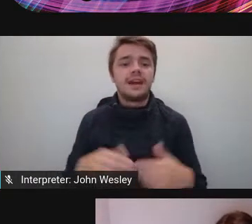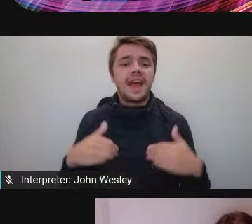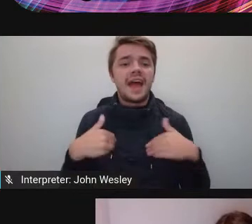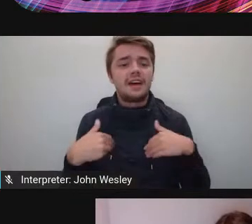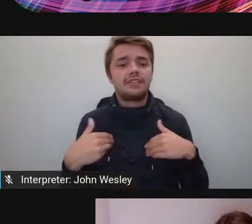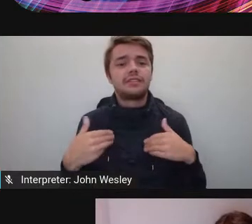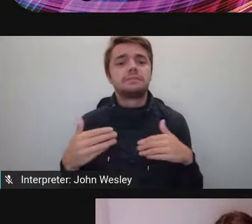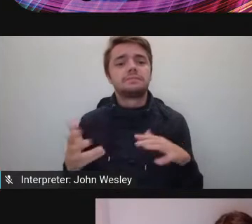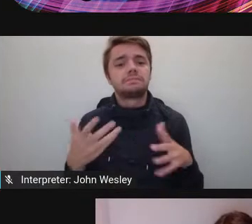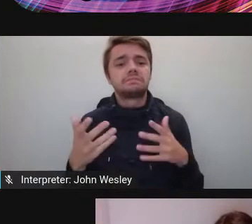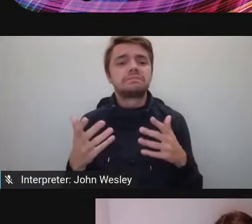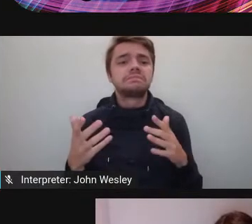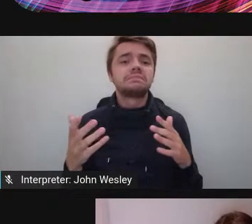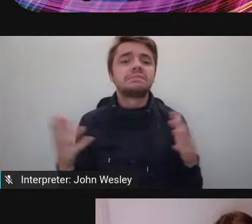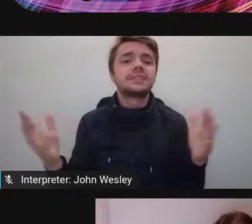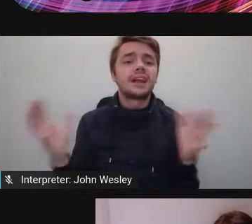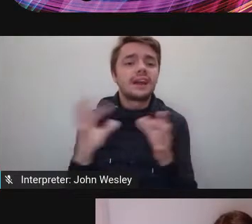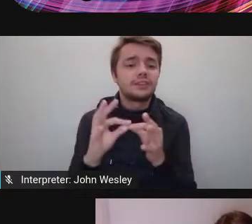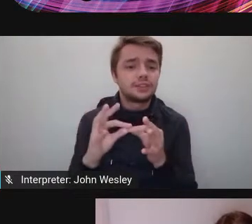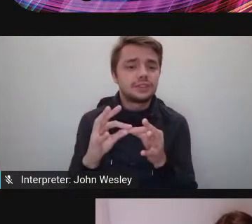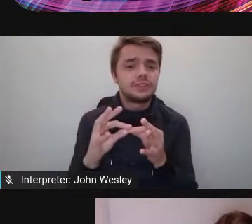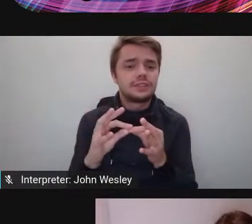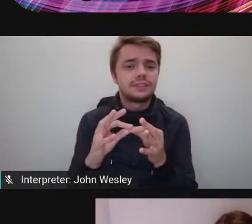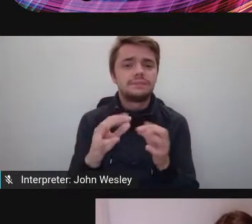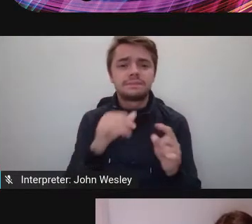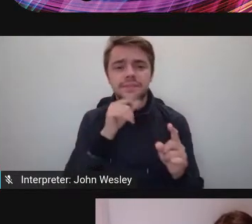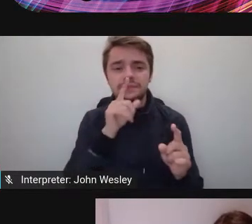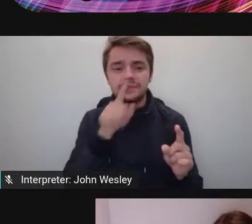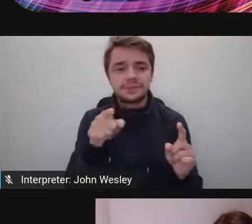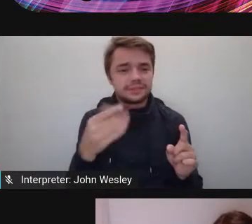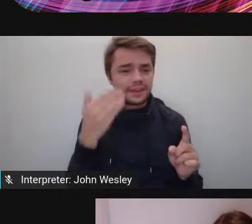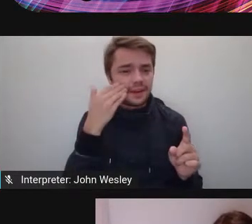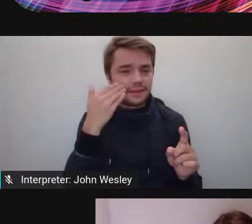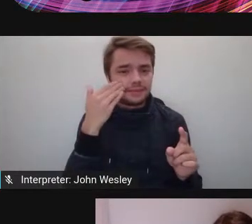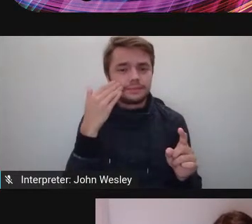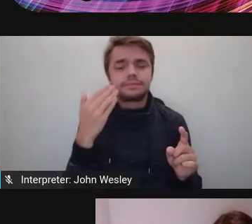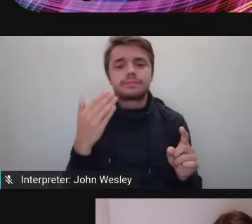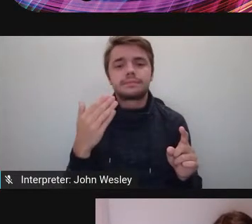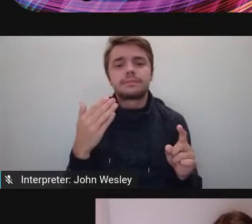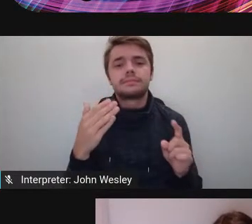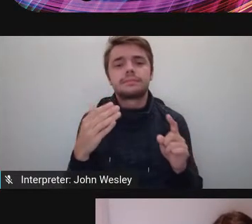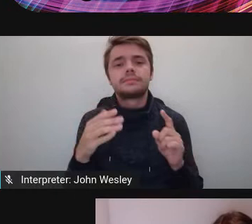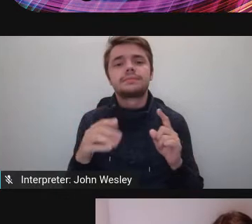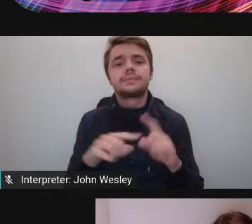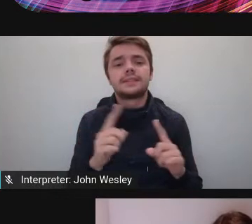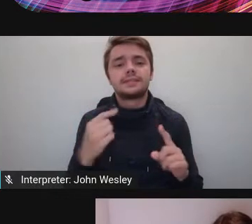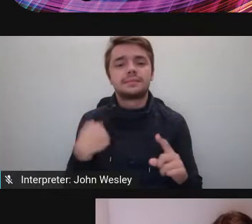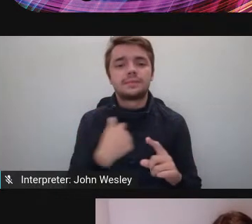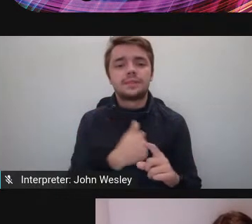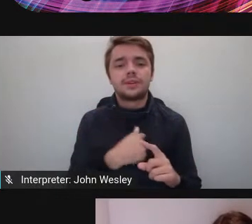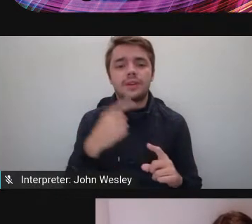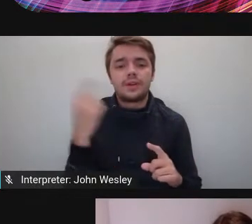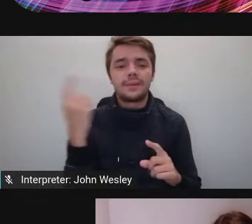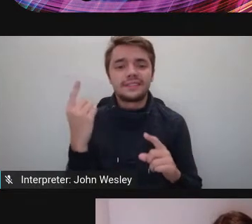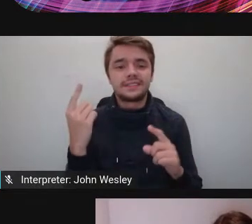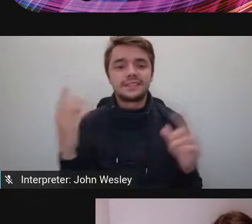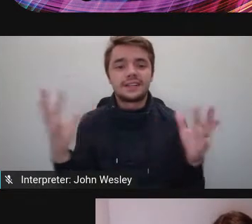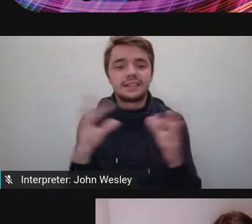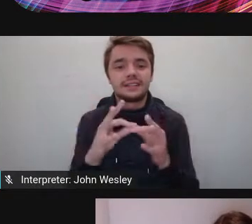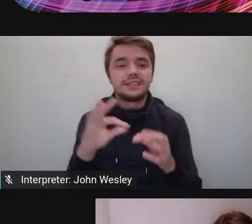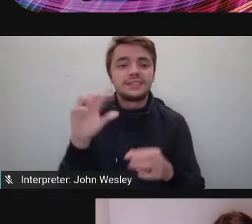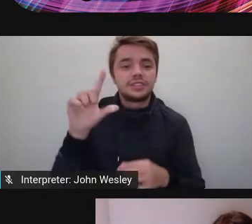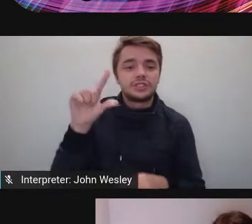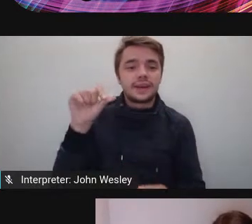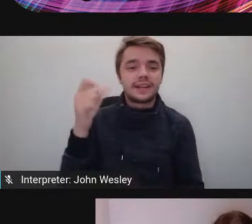connection, actually. I don't know if you follow, because we are forever connected at the 2015 Miss